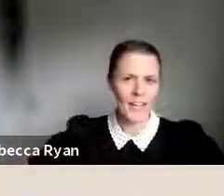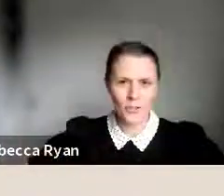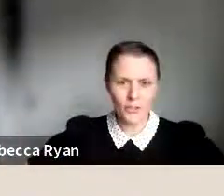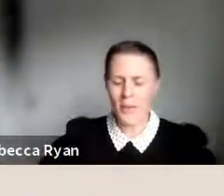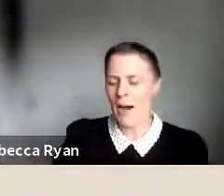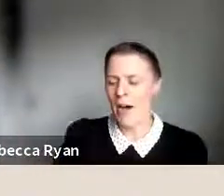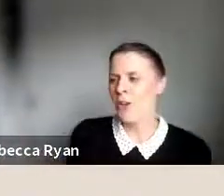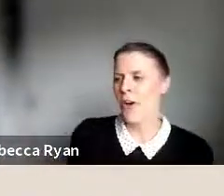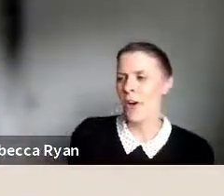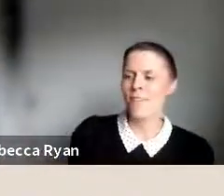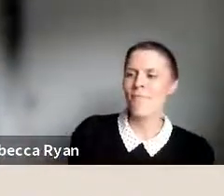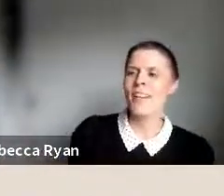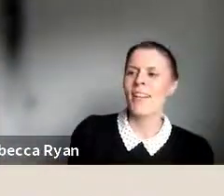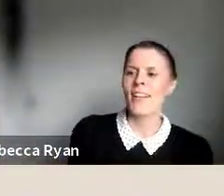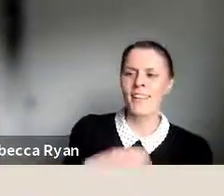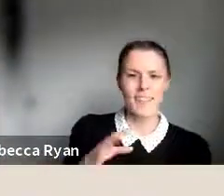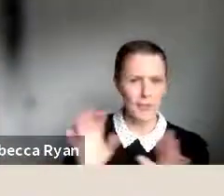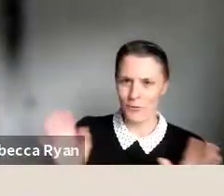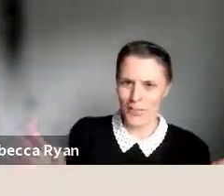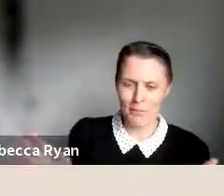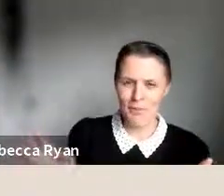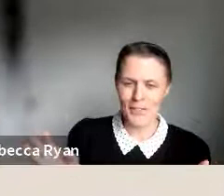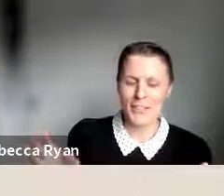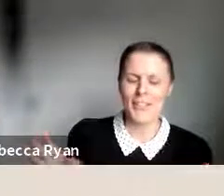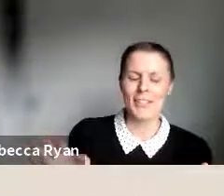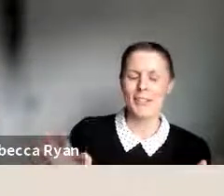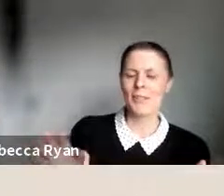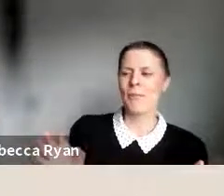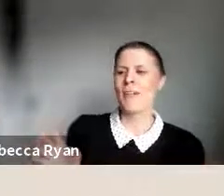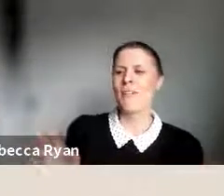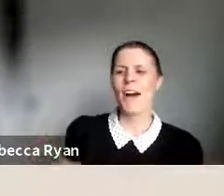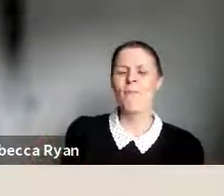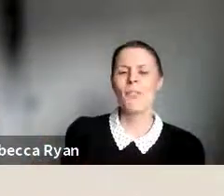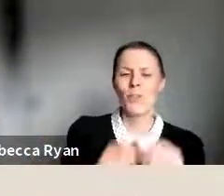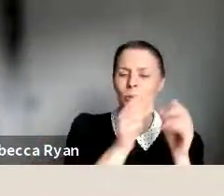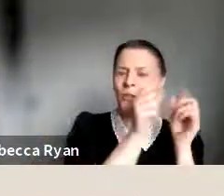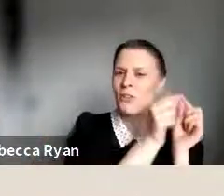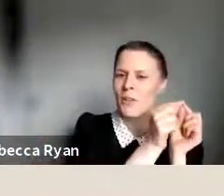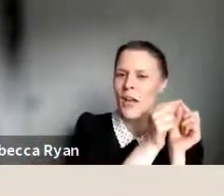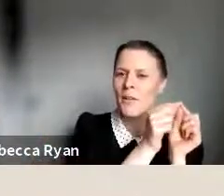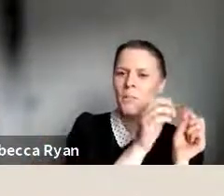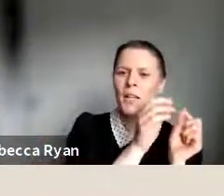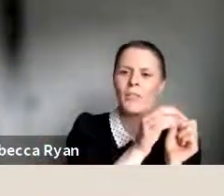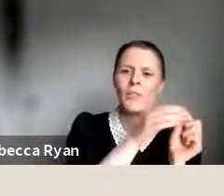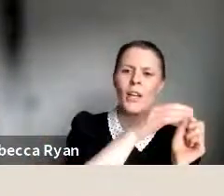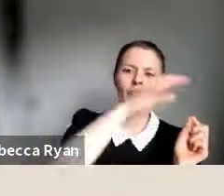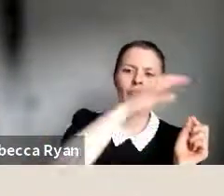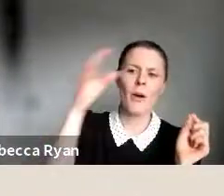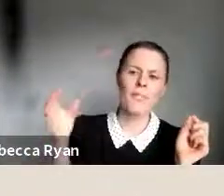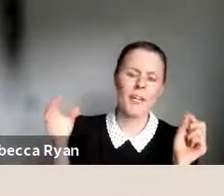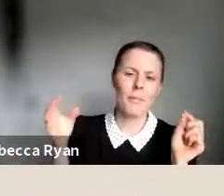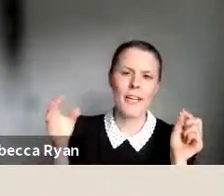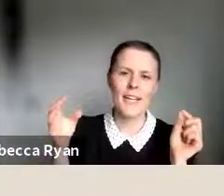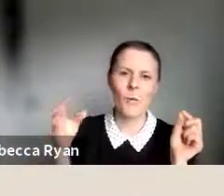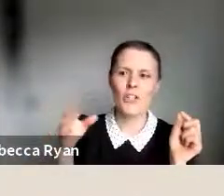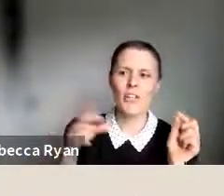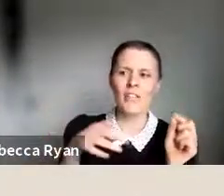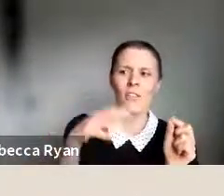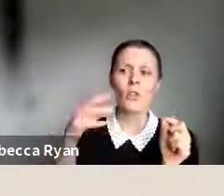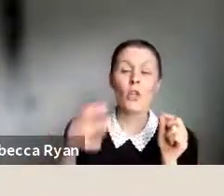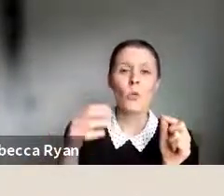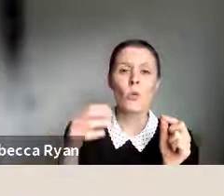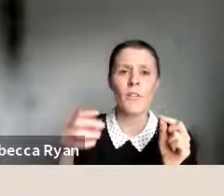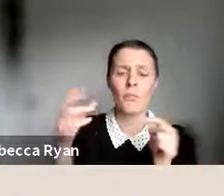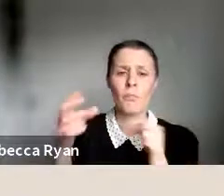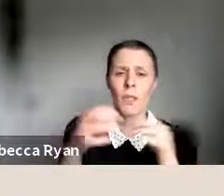brain, veins drain them out to the heart. That's a very simplistic description of that. So there was this clot plus thrombocytopenia, which